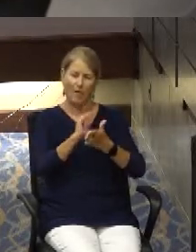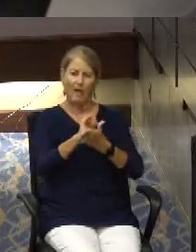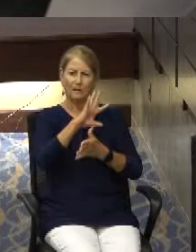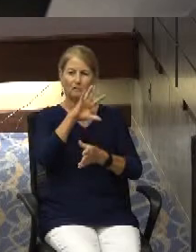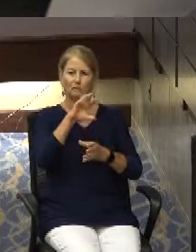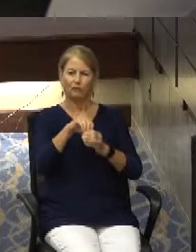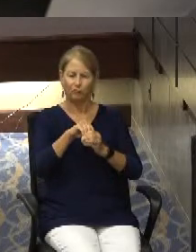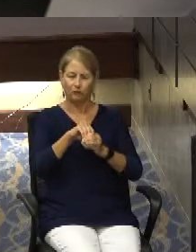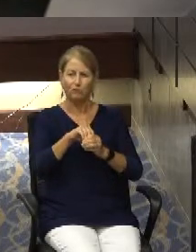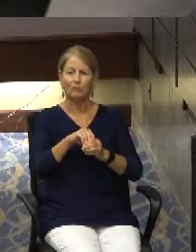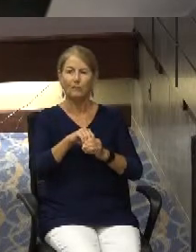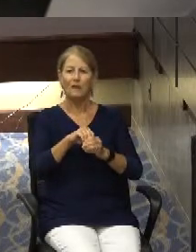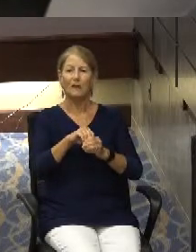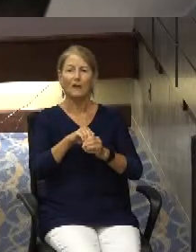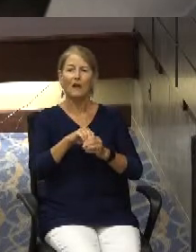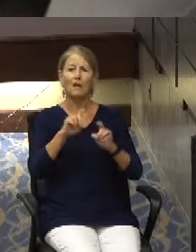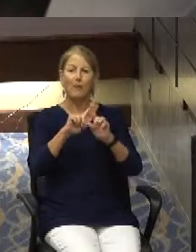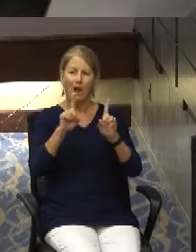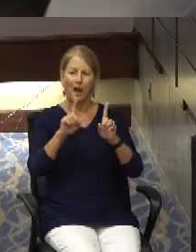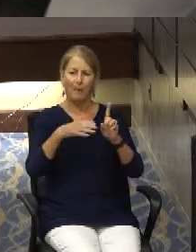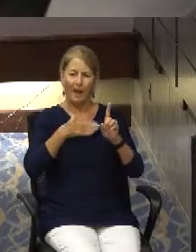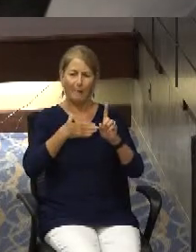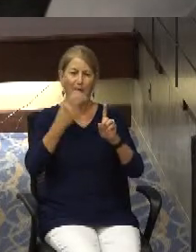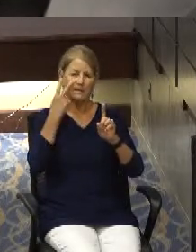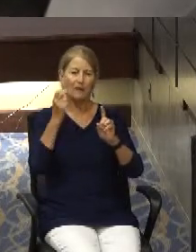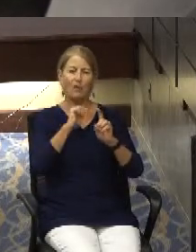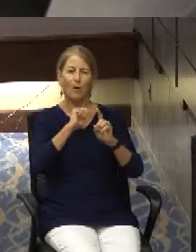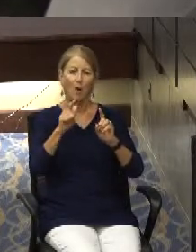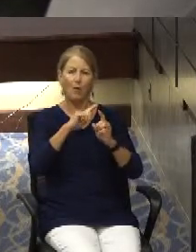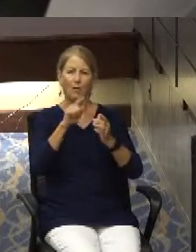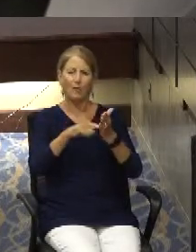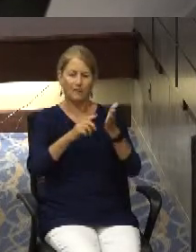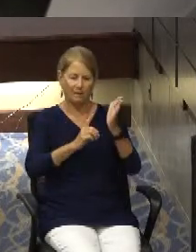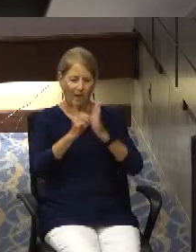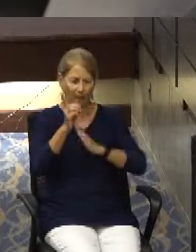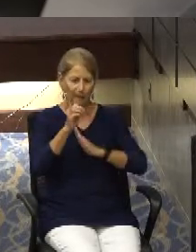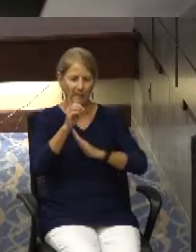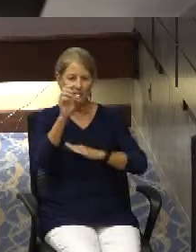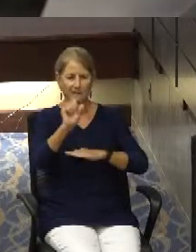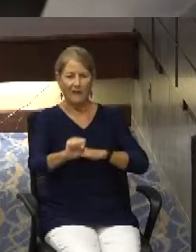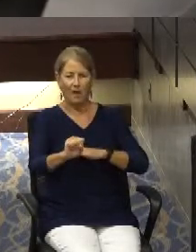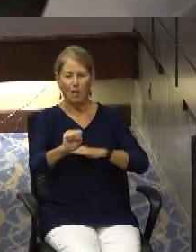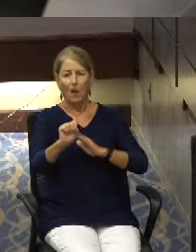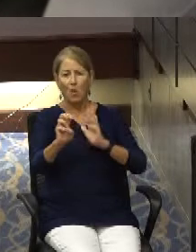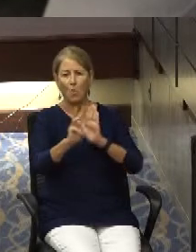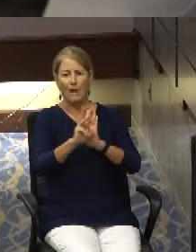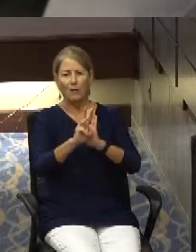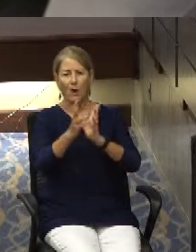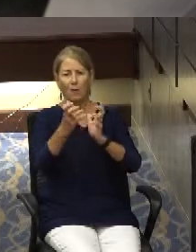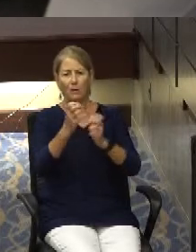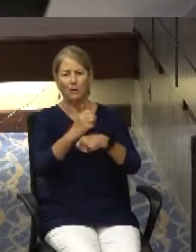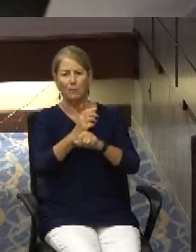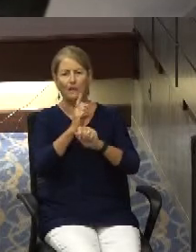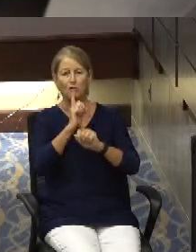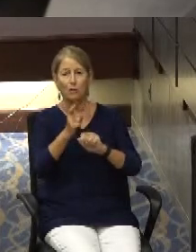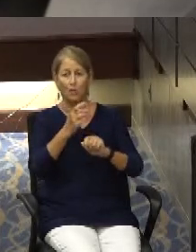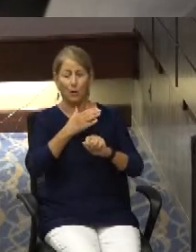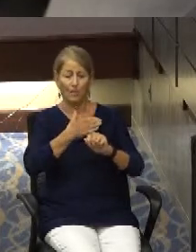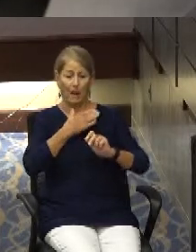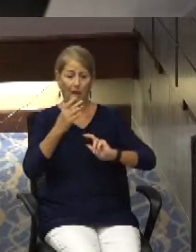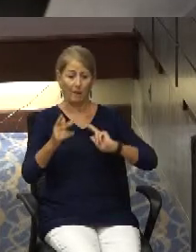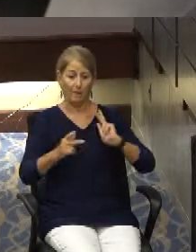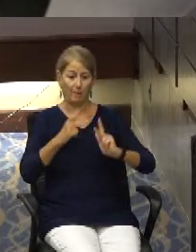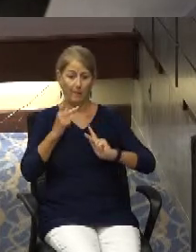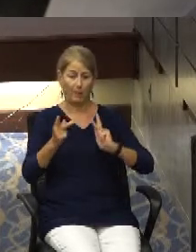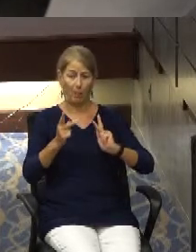but I'm glad to see all this development in South Waco. But I just wanted to make sure that my people at